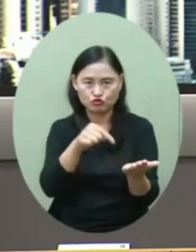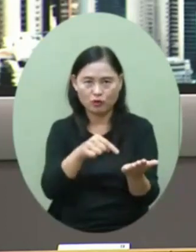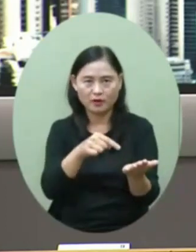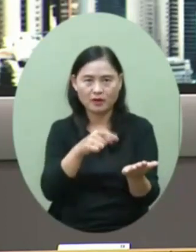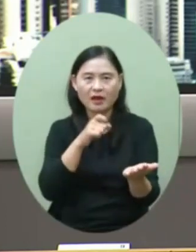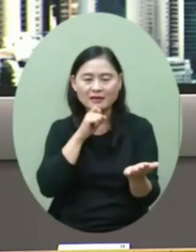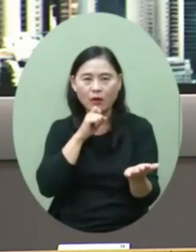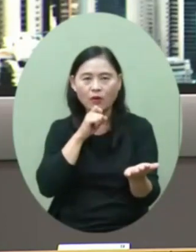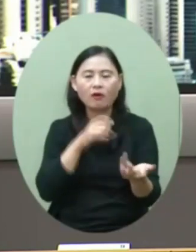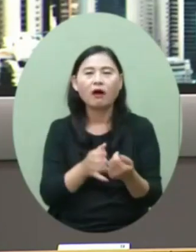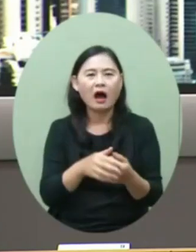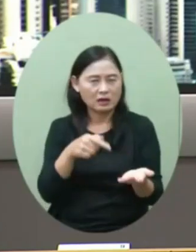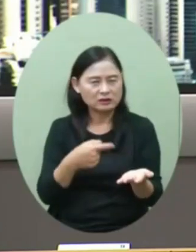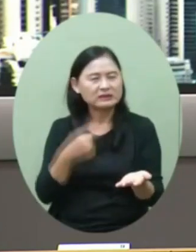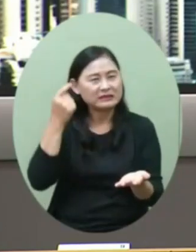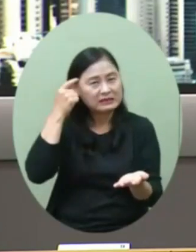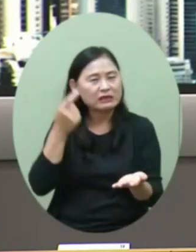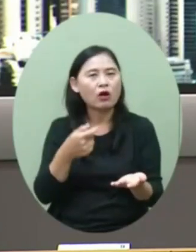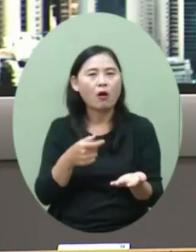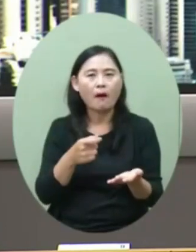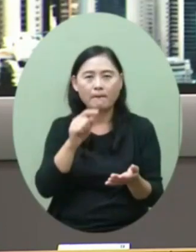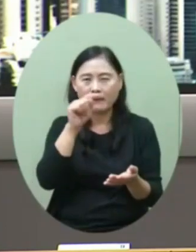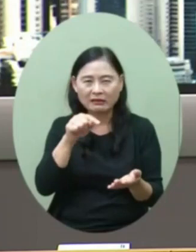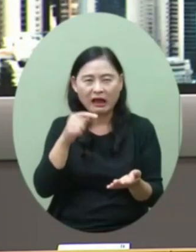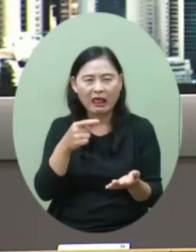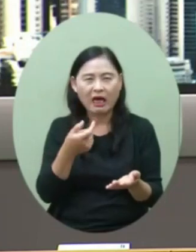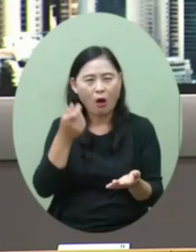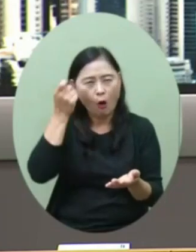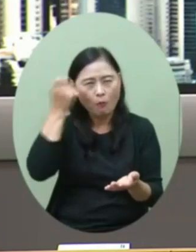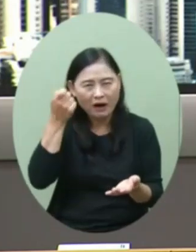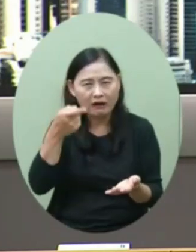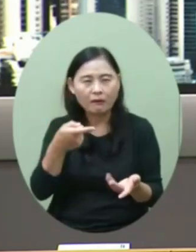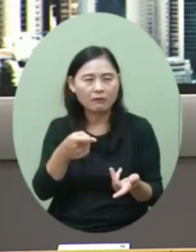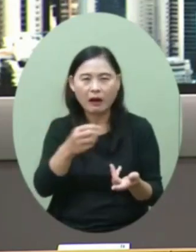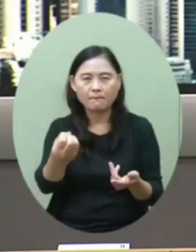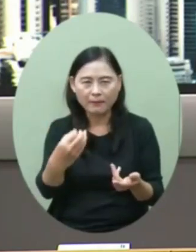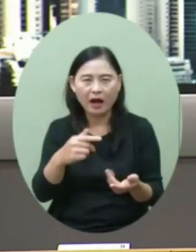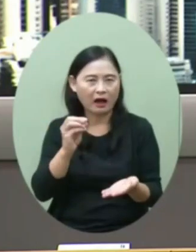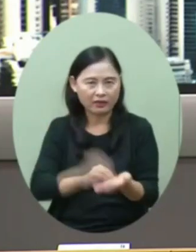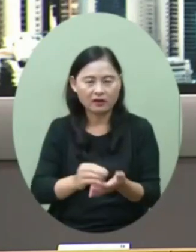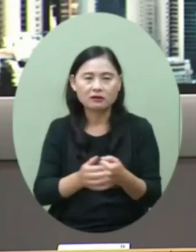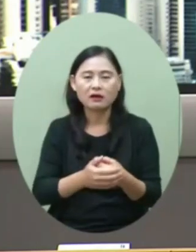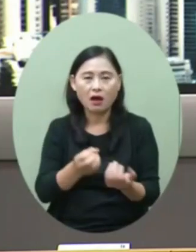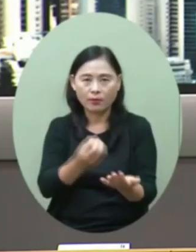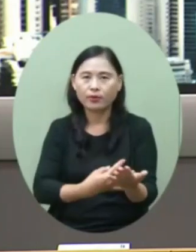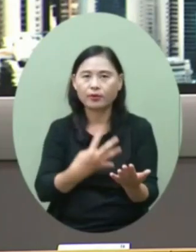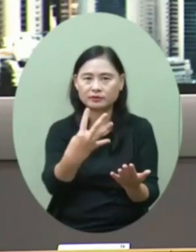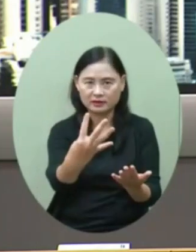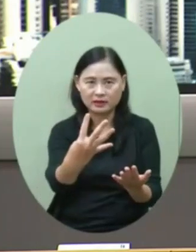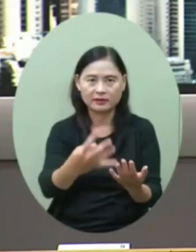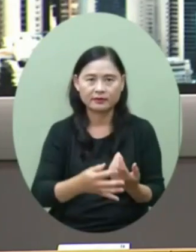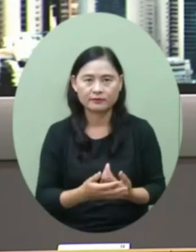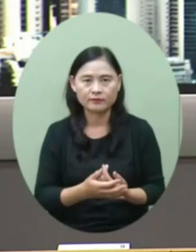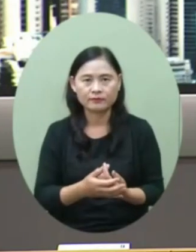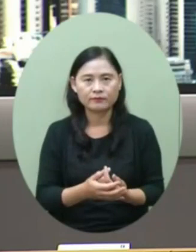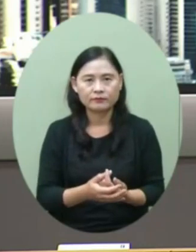safeguard. Now, I know that this is a sensitive issue which you will for sure ask about. Well, under